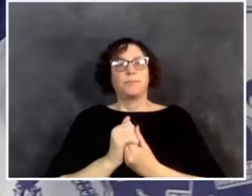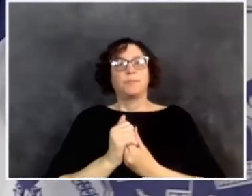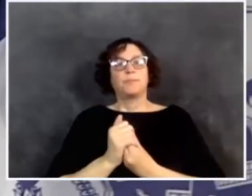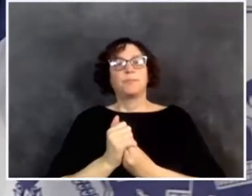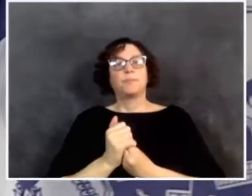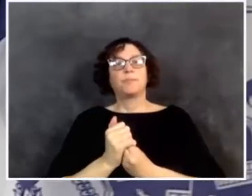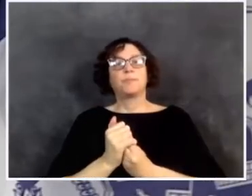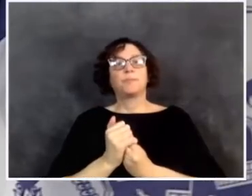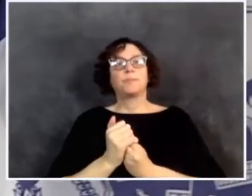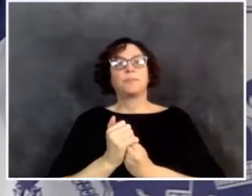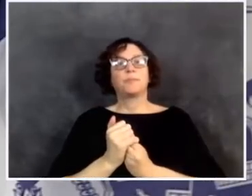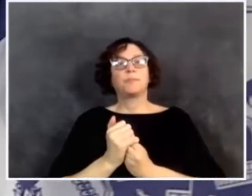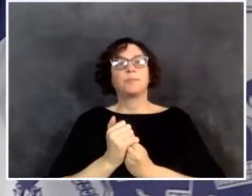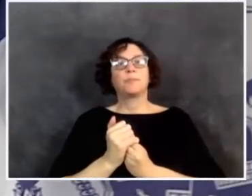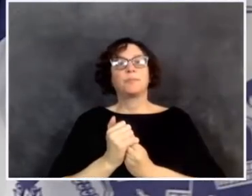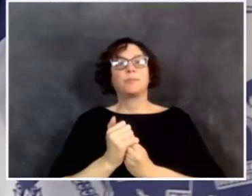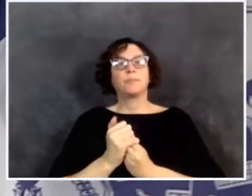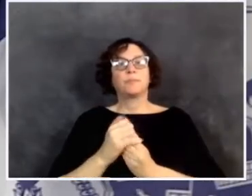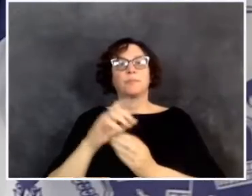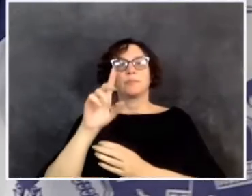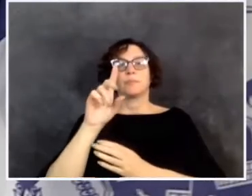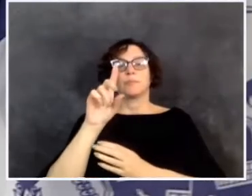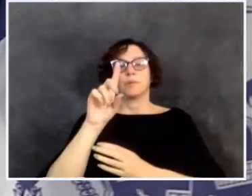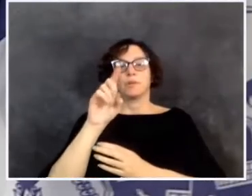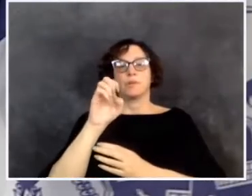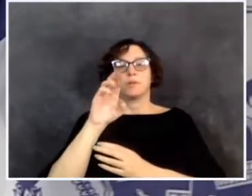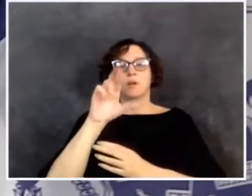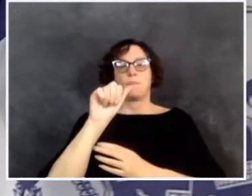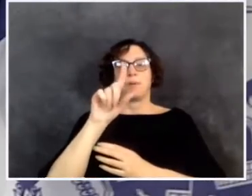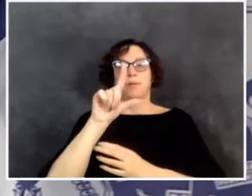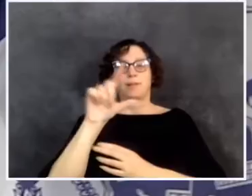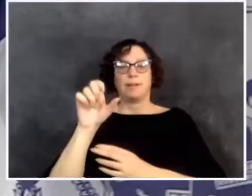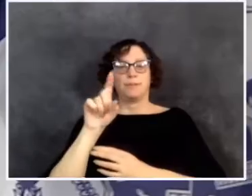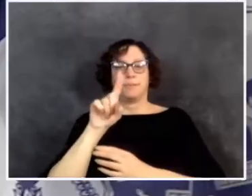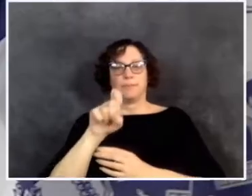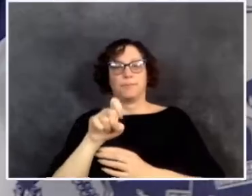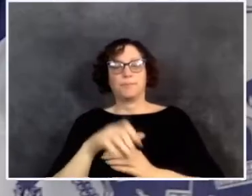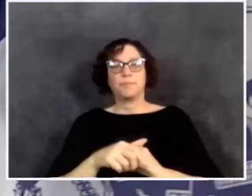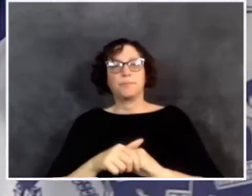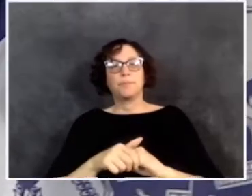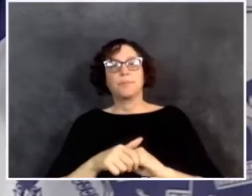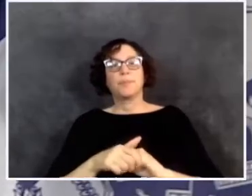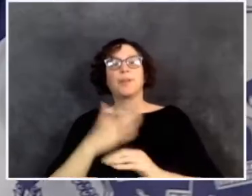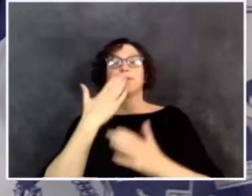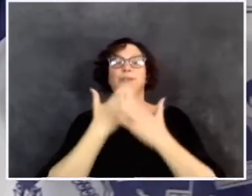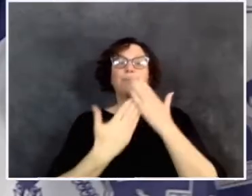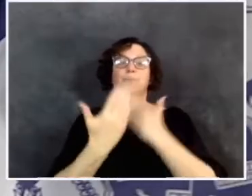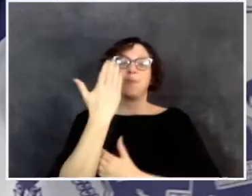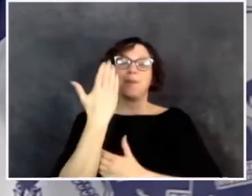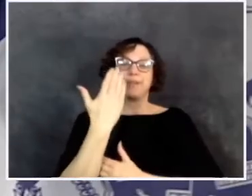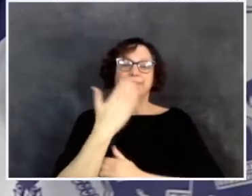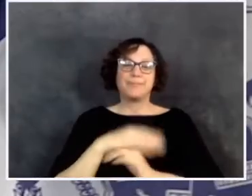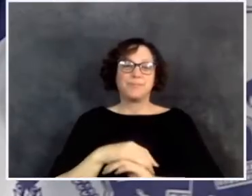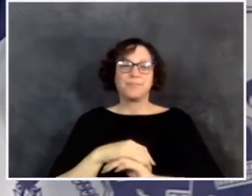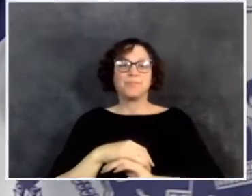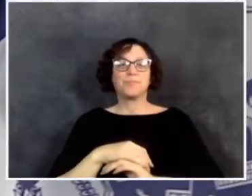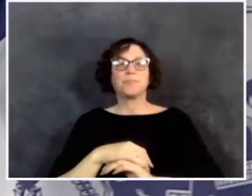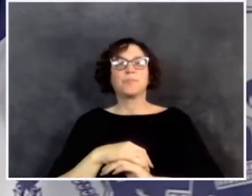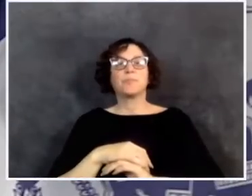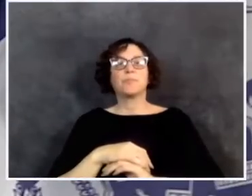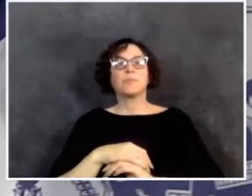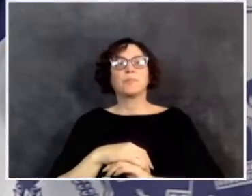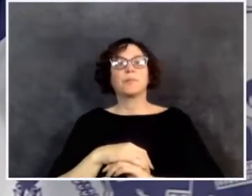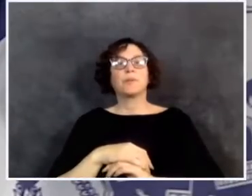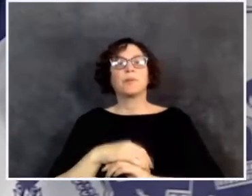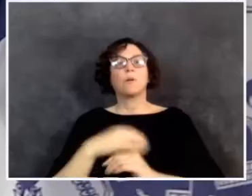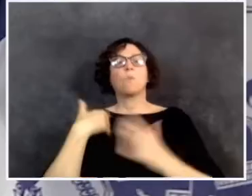Hey, good morning, everyone. How are you? Good morning. I wanted to ask Mr. Mayor about earlier this week when you unveiled, a really sobering